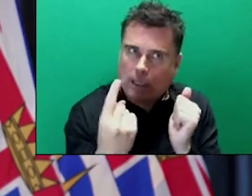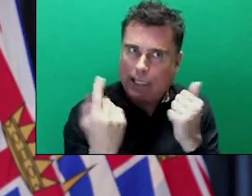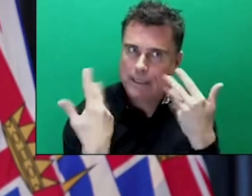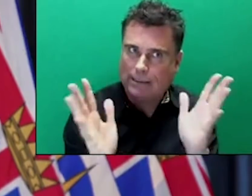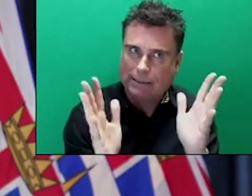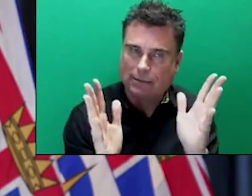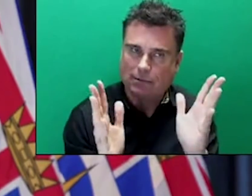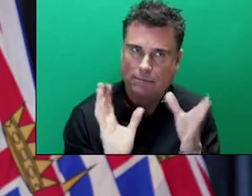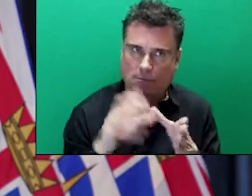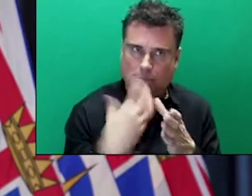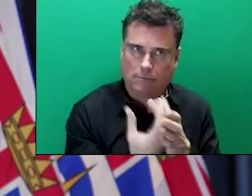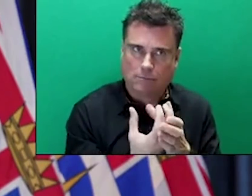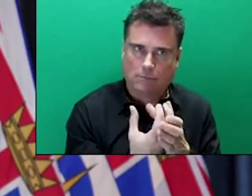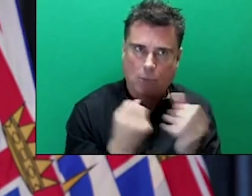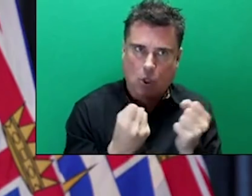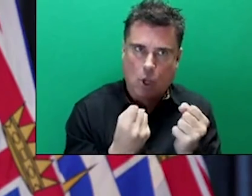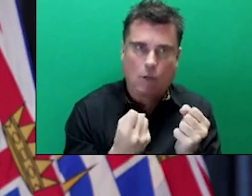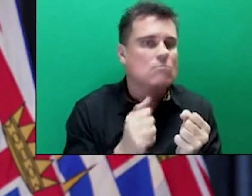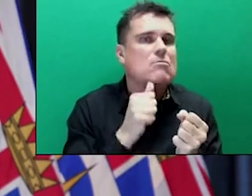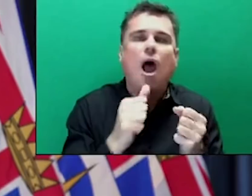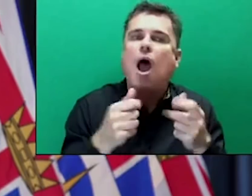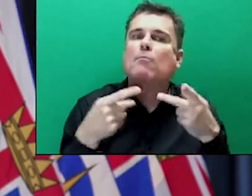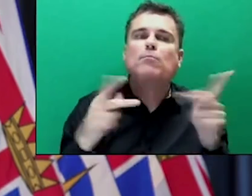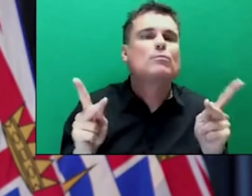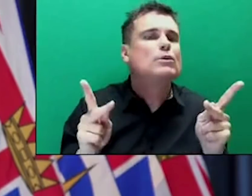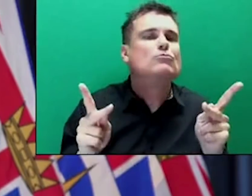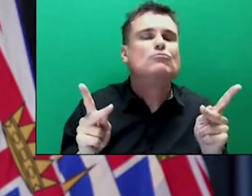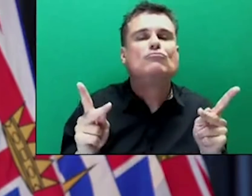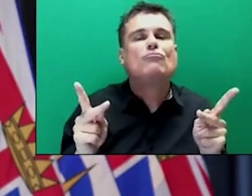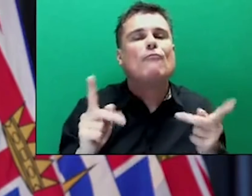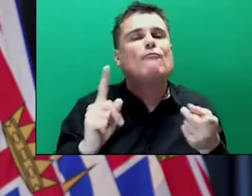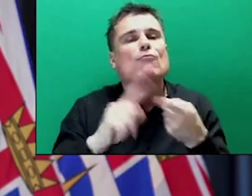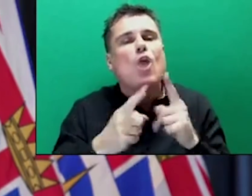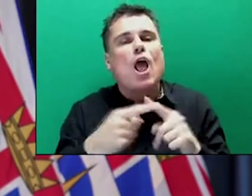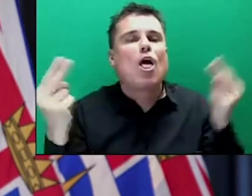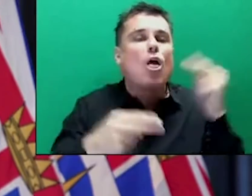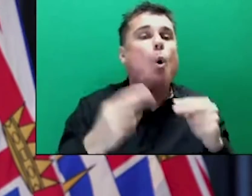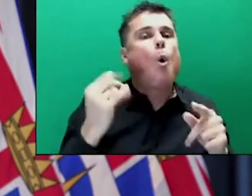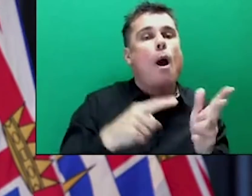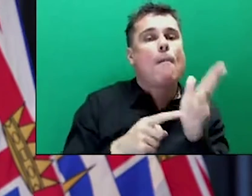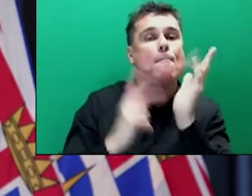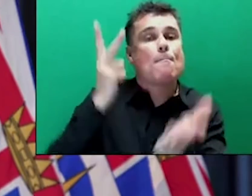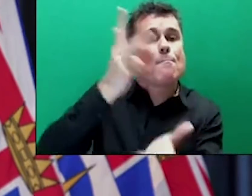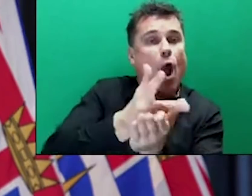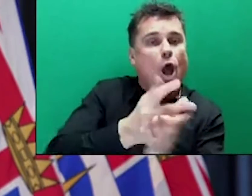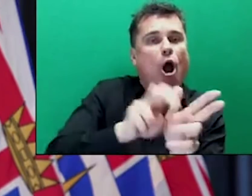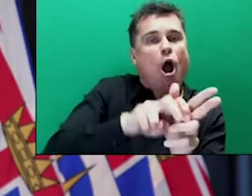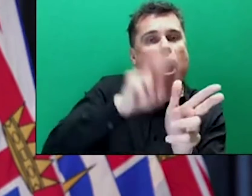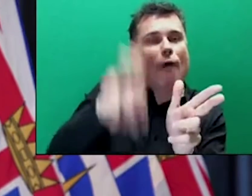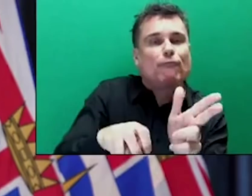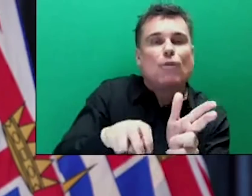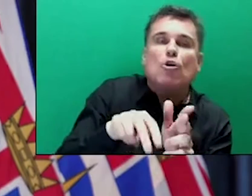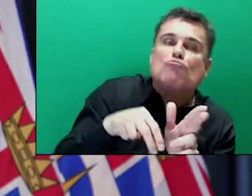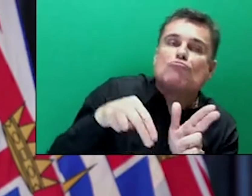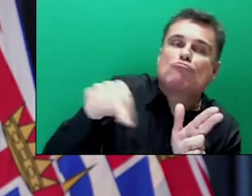or congestion, and people remain in their cars for the duration of the event.